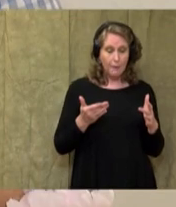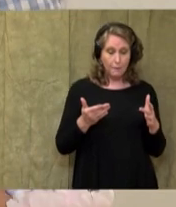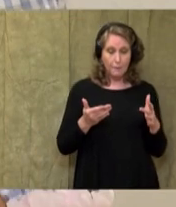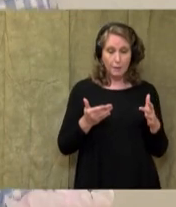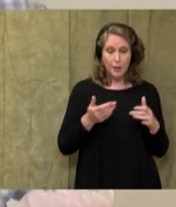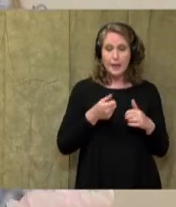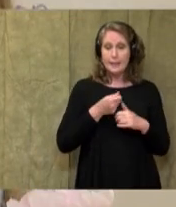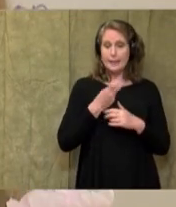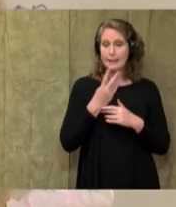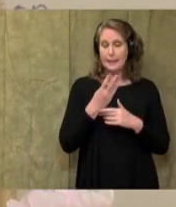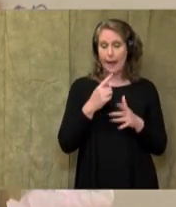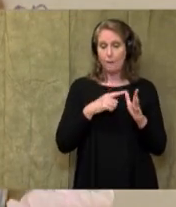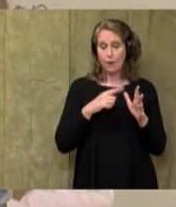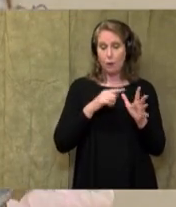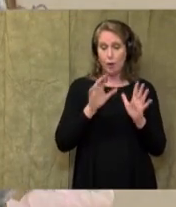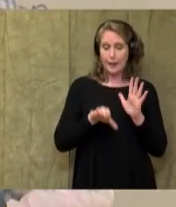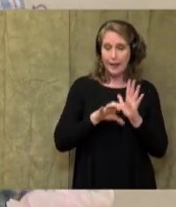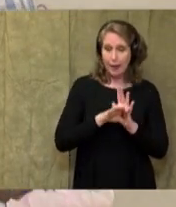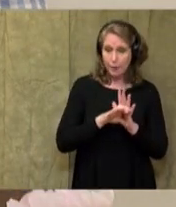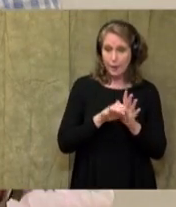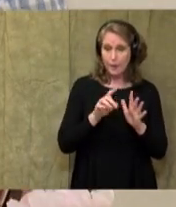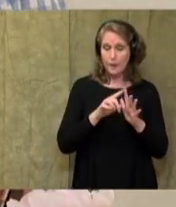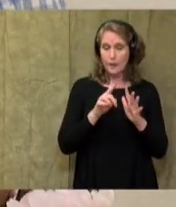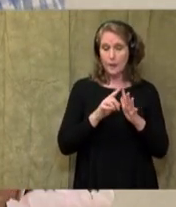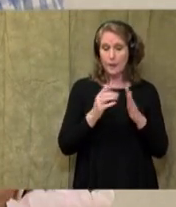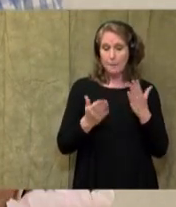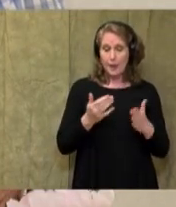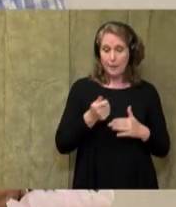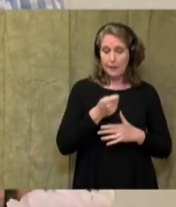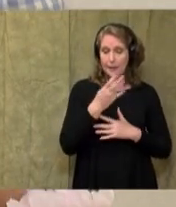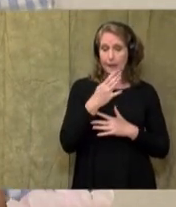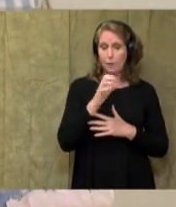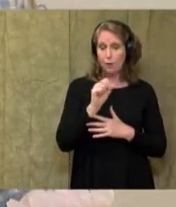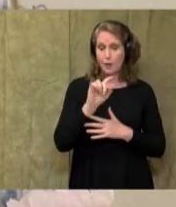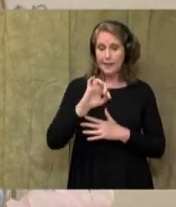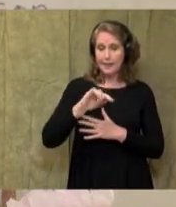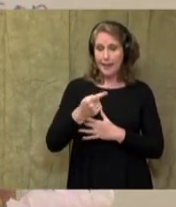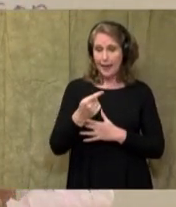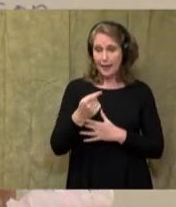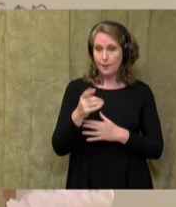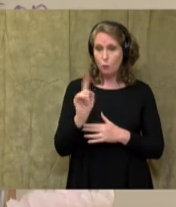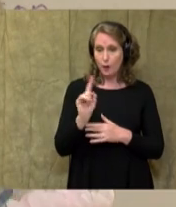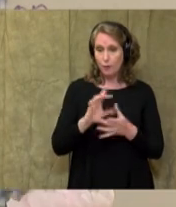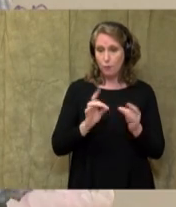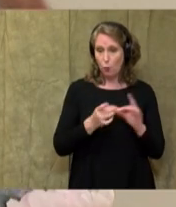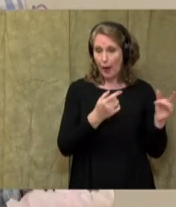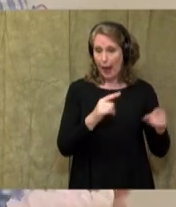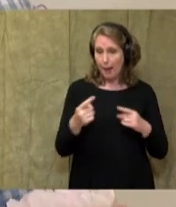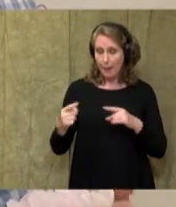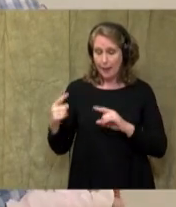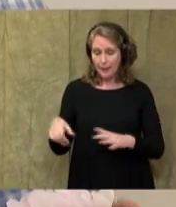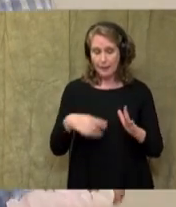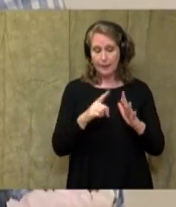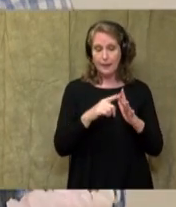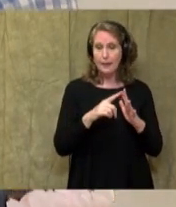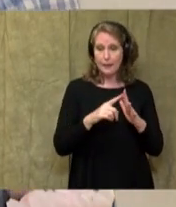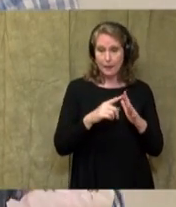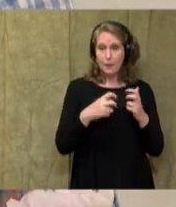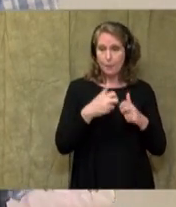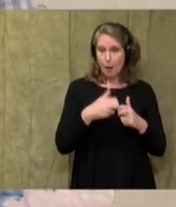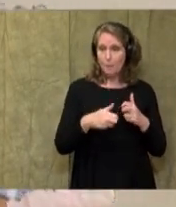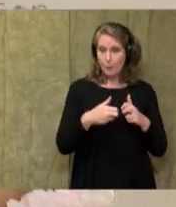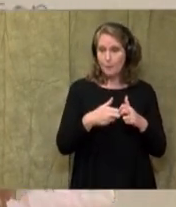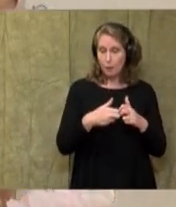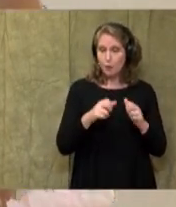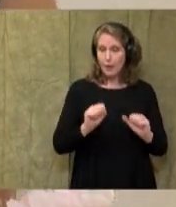character. It could have more than one setting. It could have more than one problem,